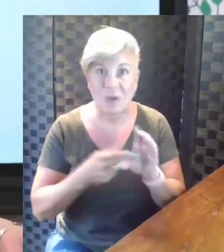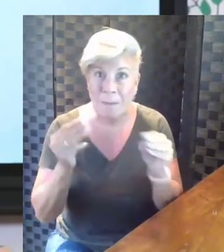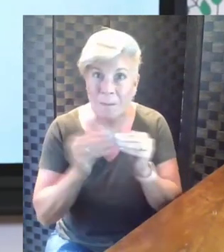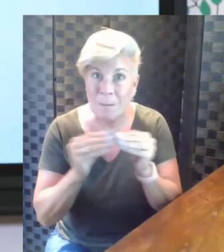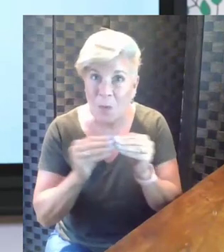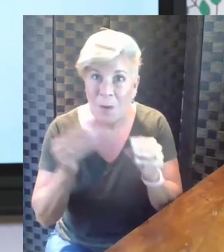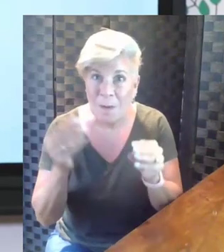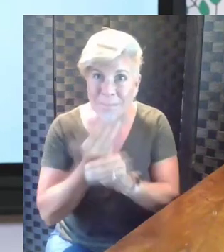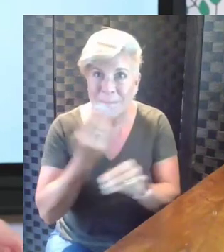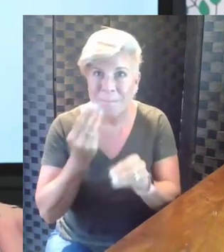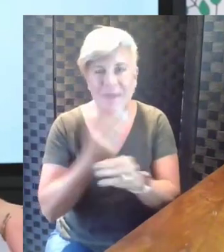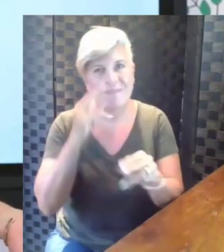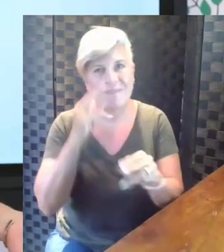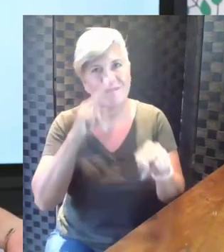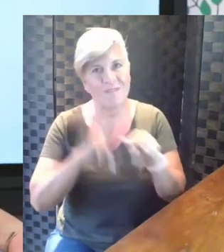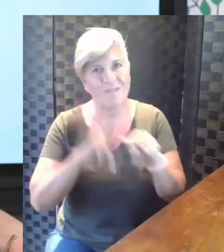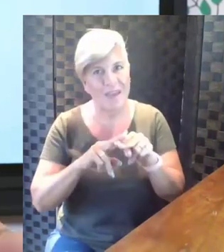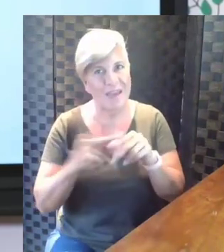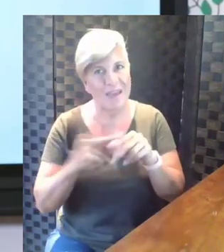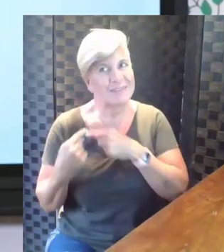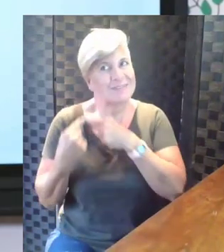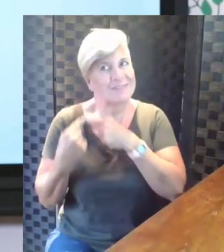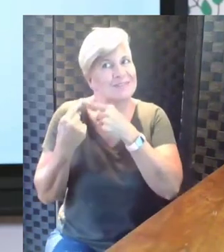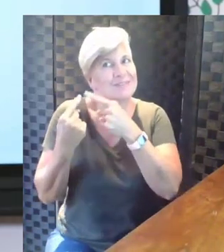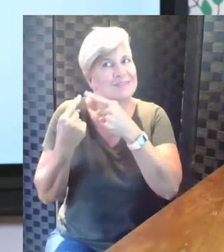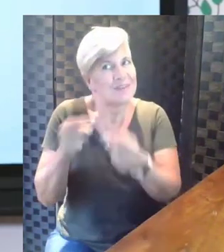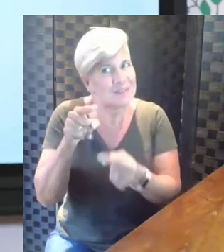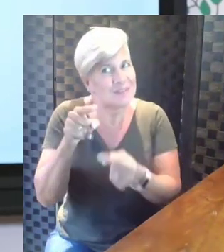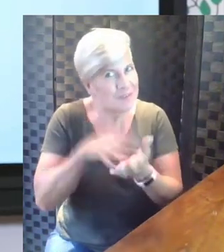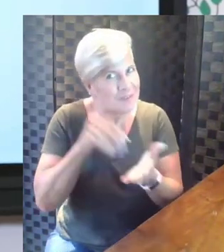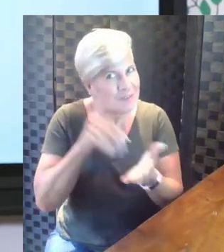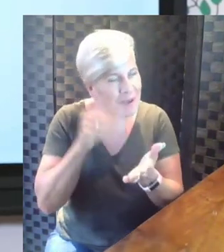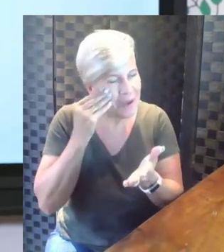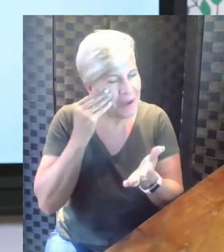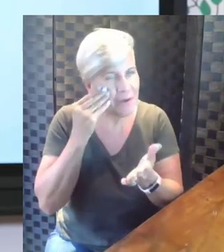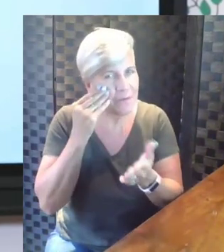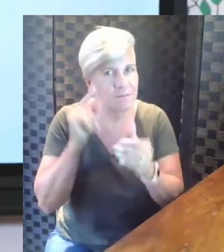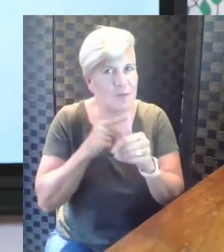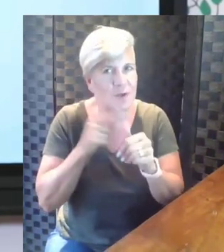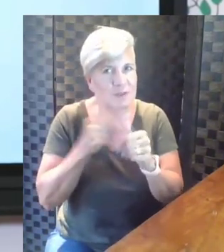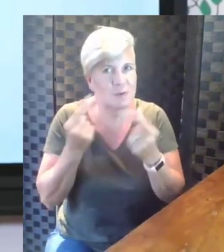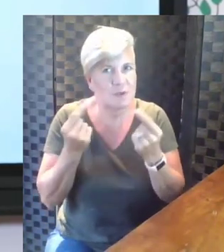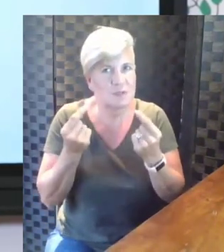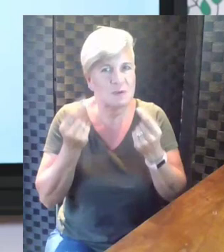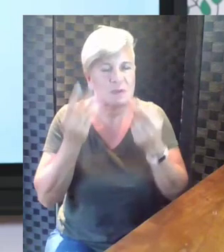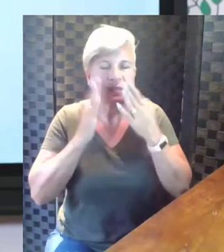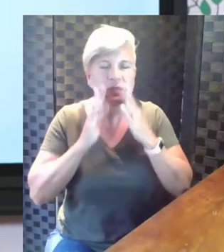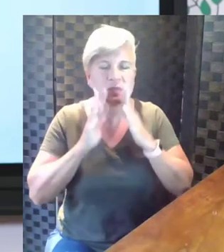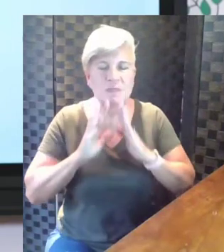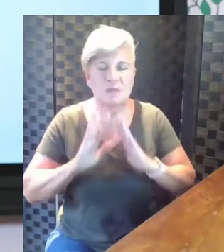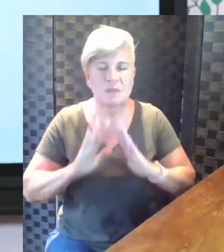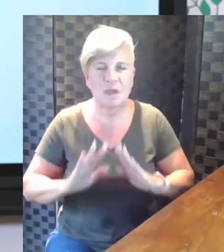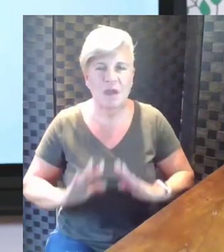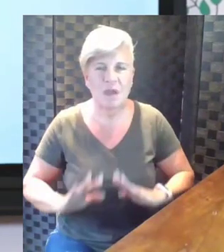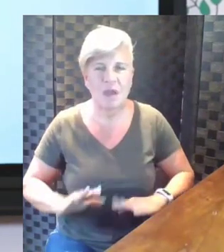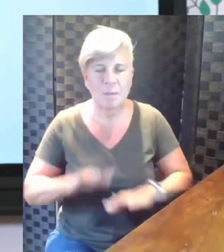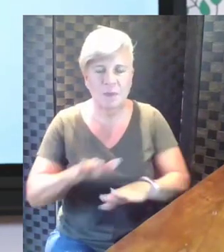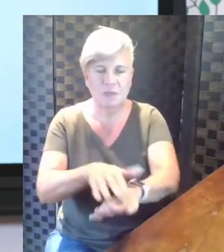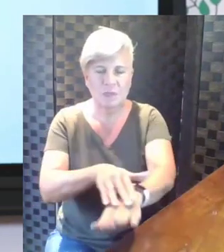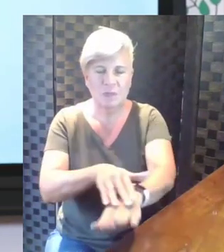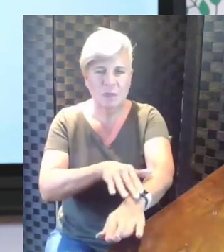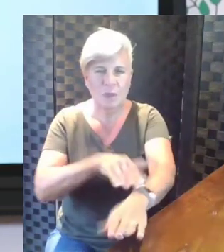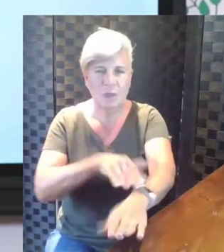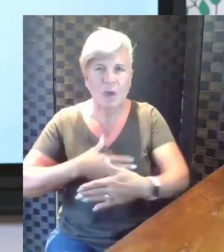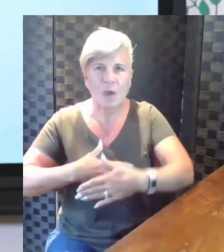math fun. If you've been with me for the past 5 lessons, you know that the first thing we're going to do is slow down our minds, slow down our breathing,